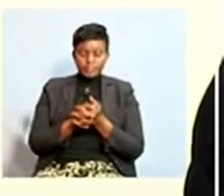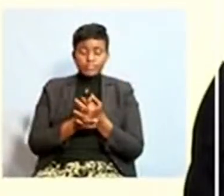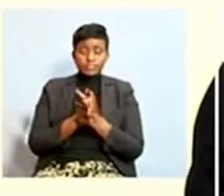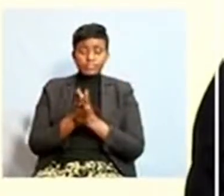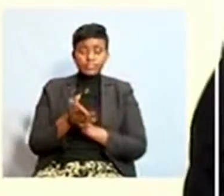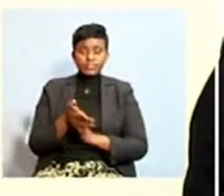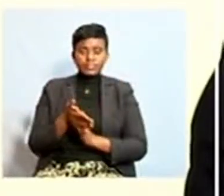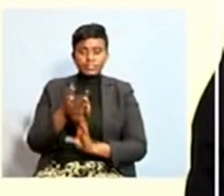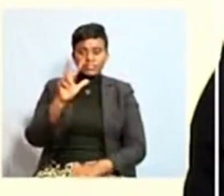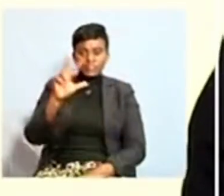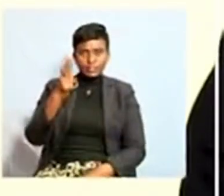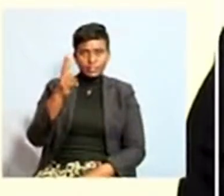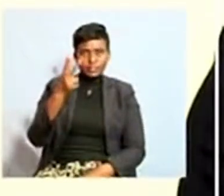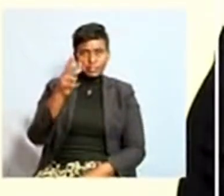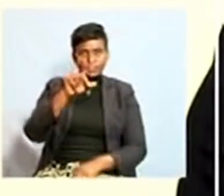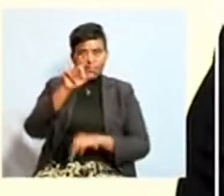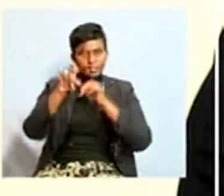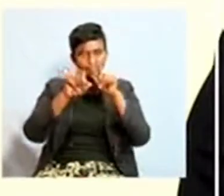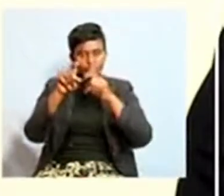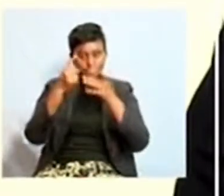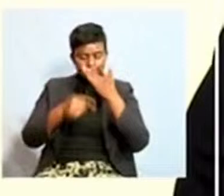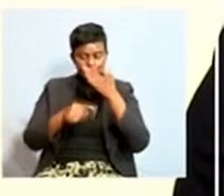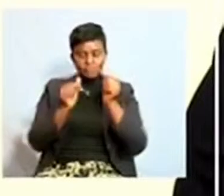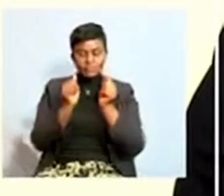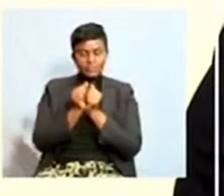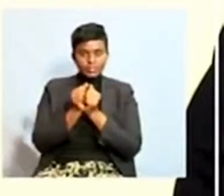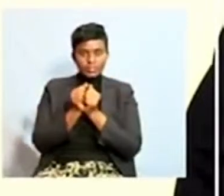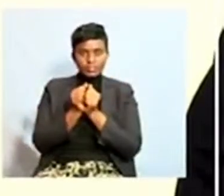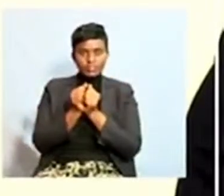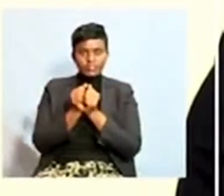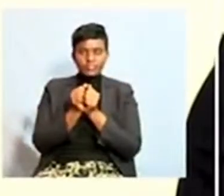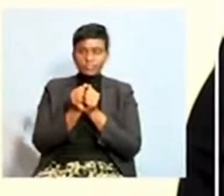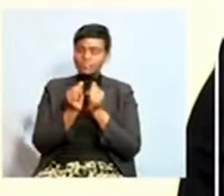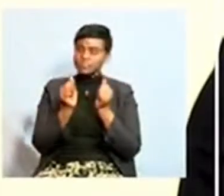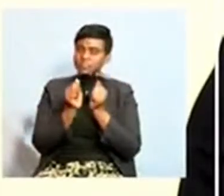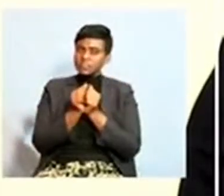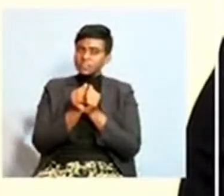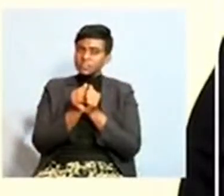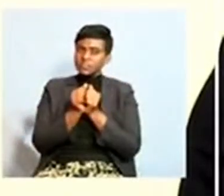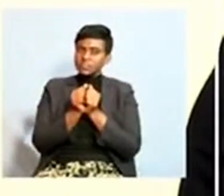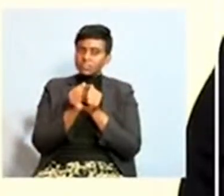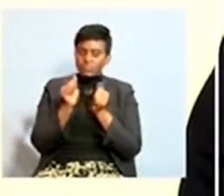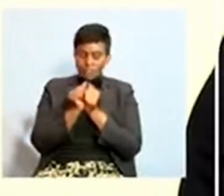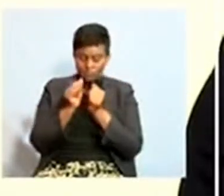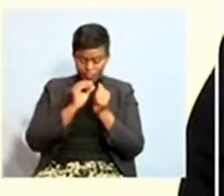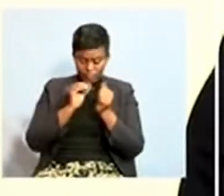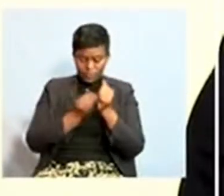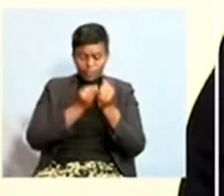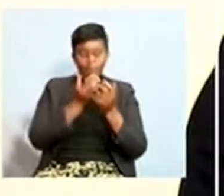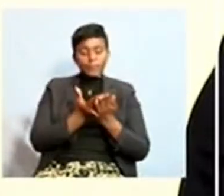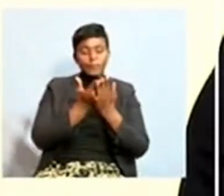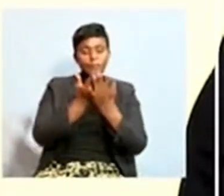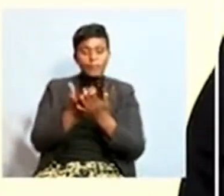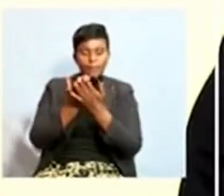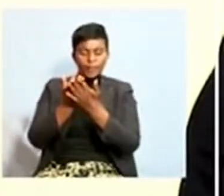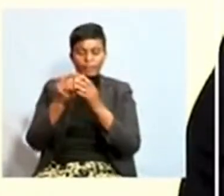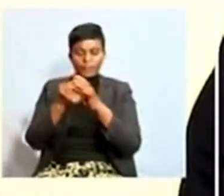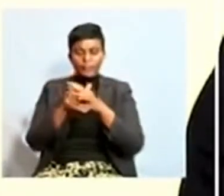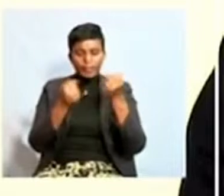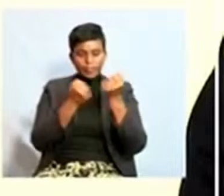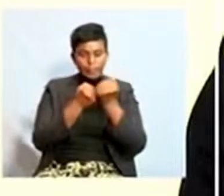The third question was with regards our submission in support